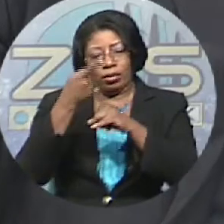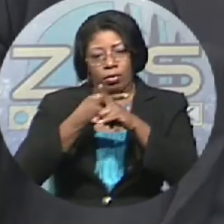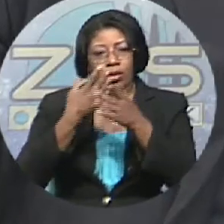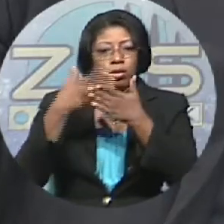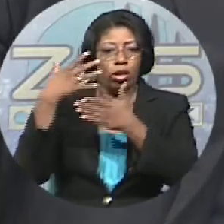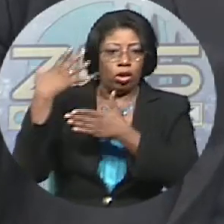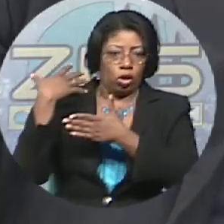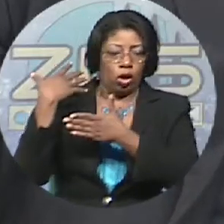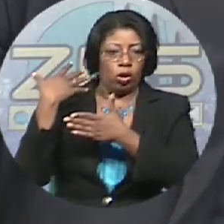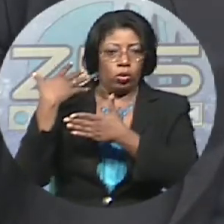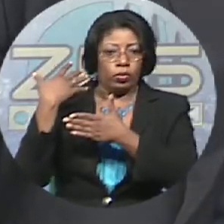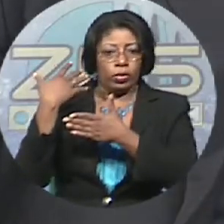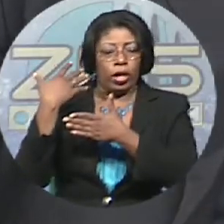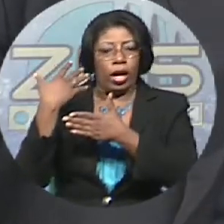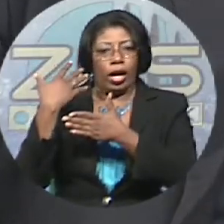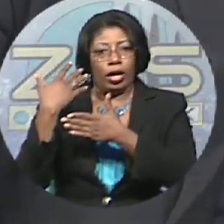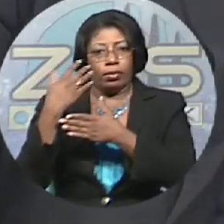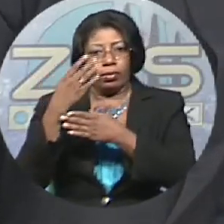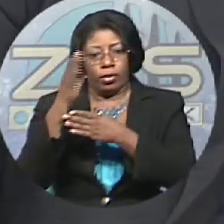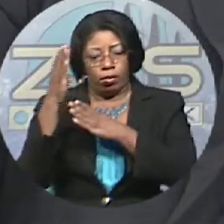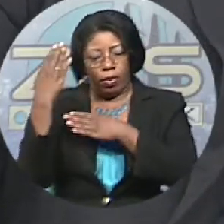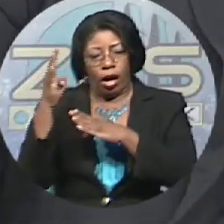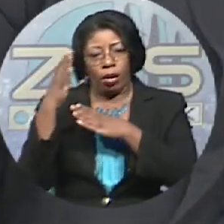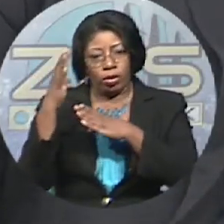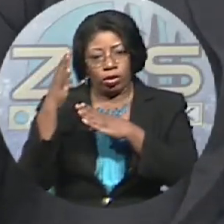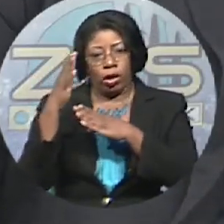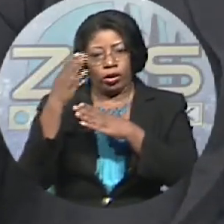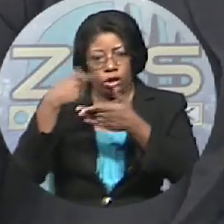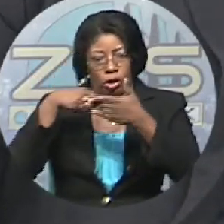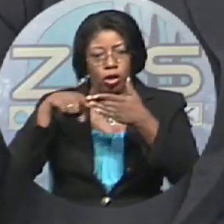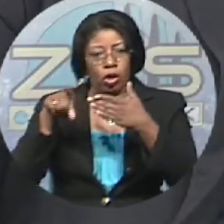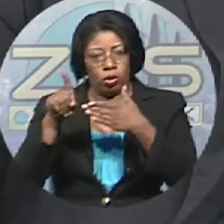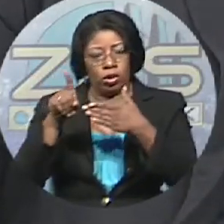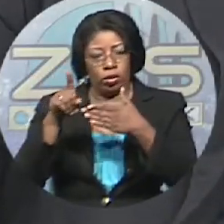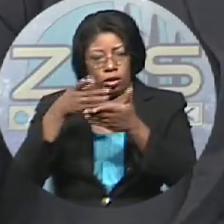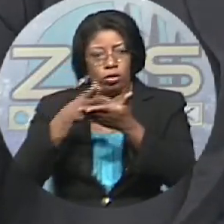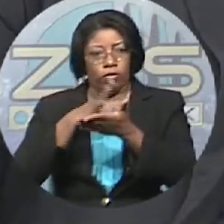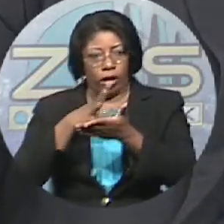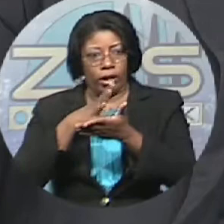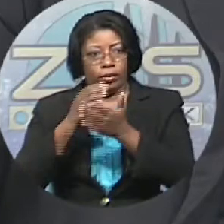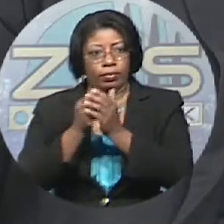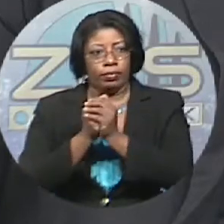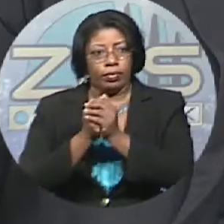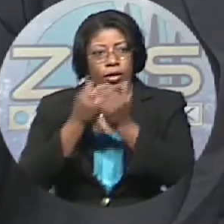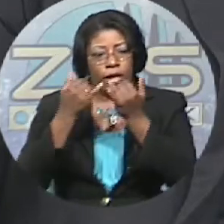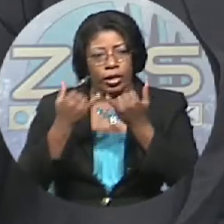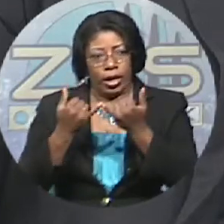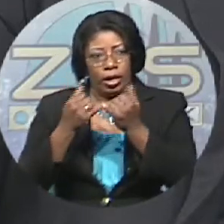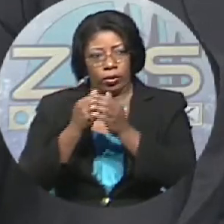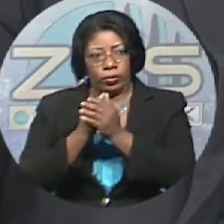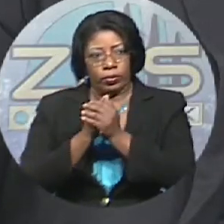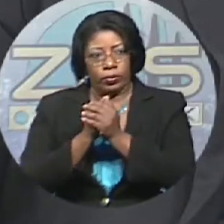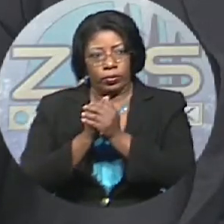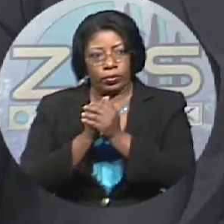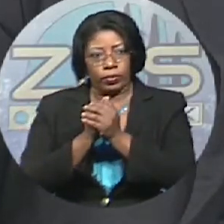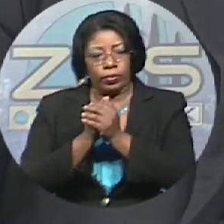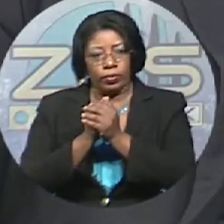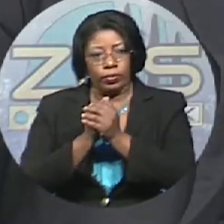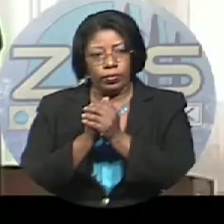the new legislation in place is paramount. Financial Services Minister, the Honorable Hope Strawn, called it a red letter day for the accounting